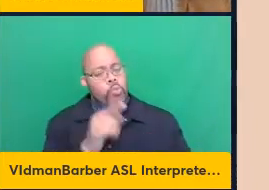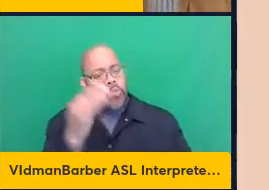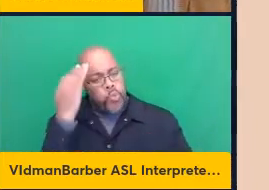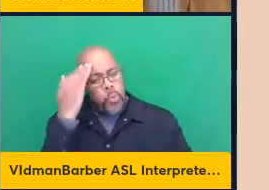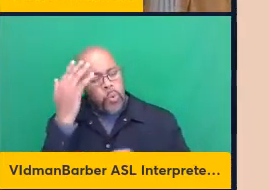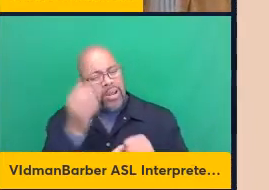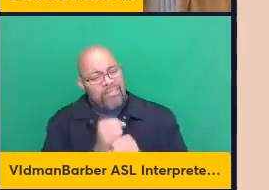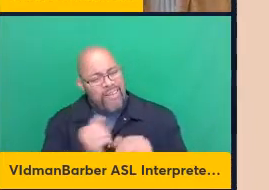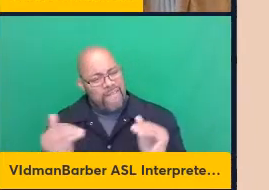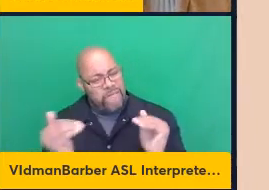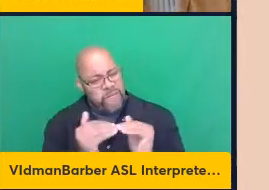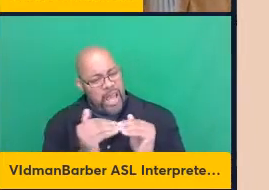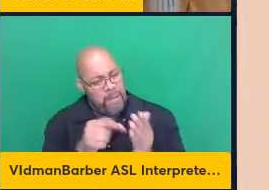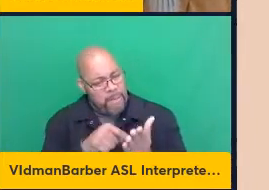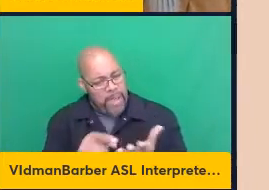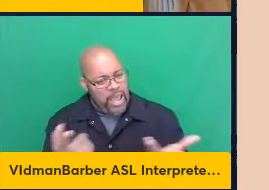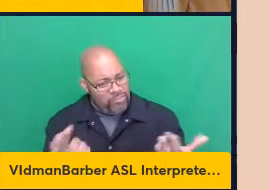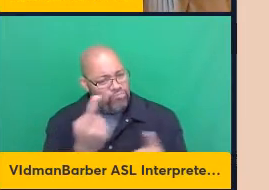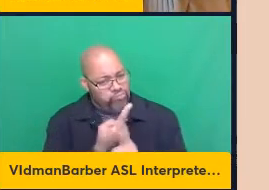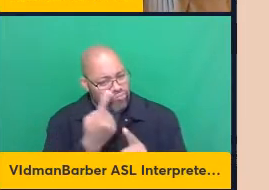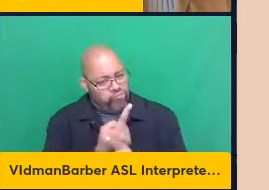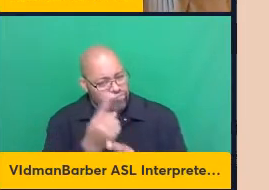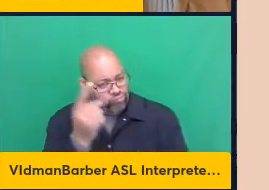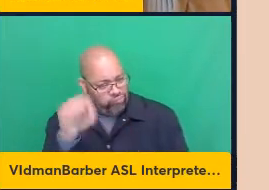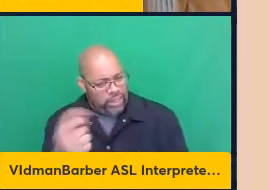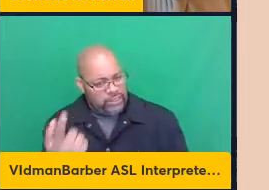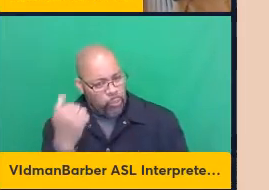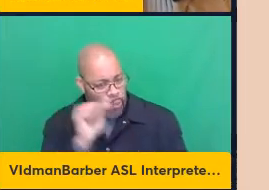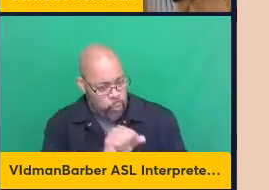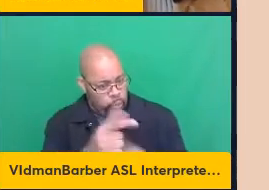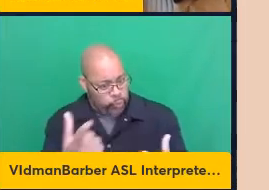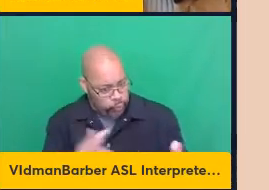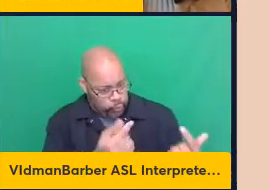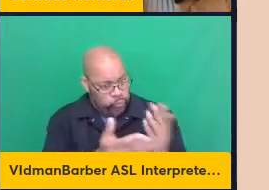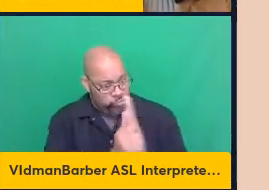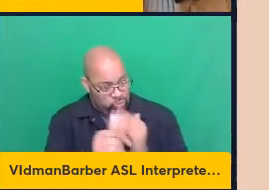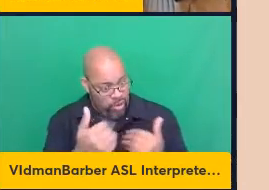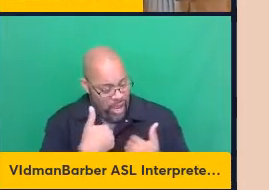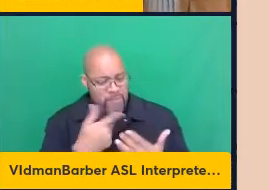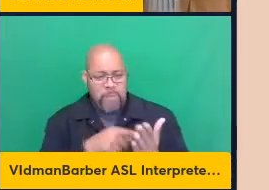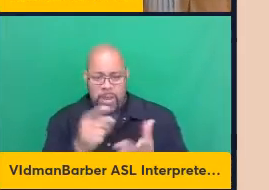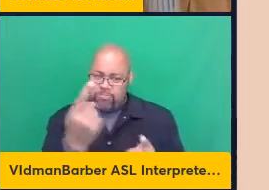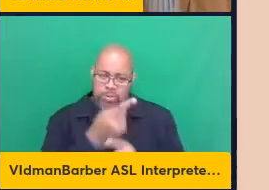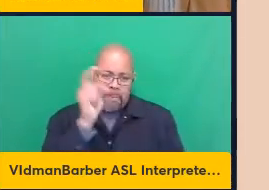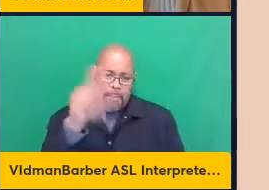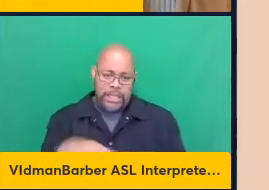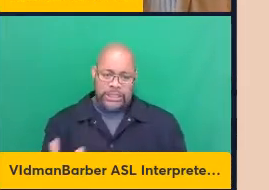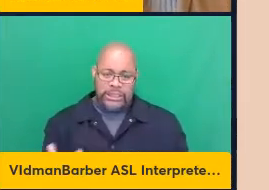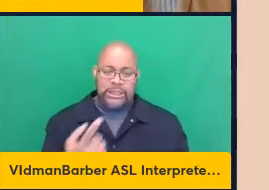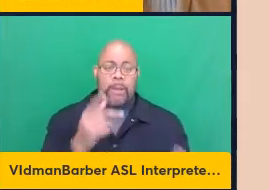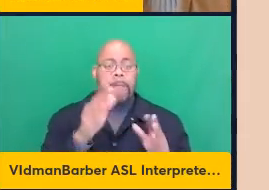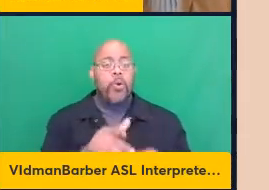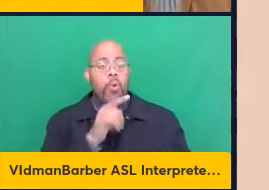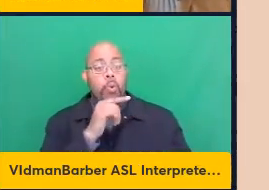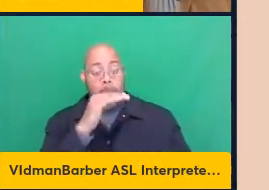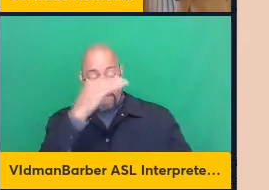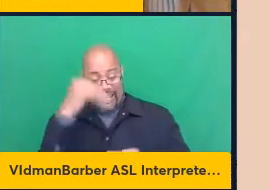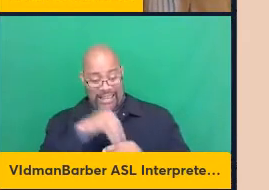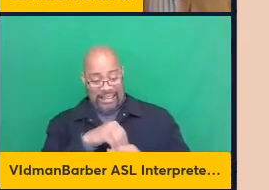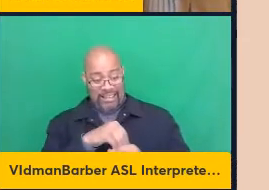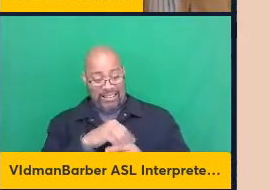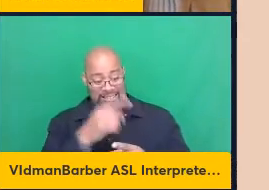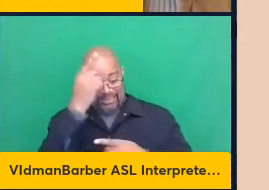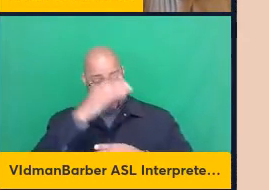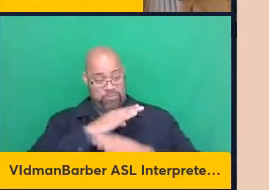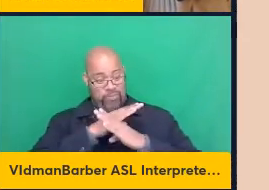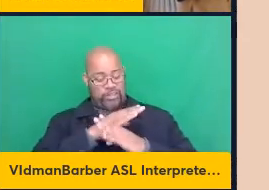getting fairly and appropriately compensated for the work and the skills that you bring as somebody who is Black in Immuno. There's